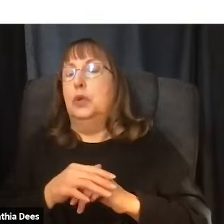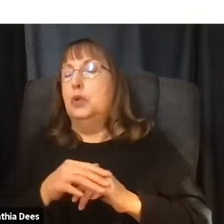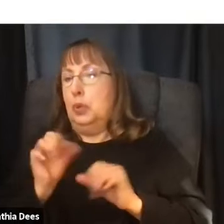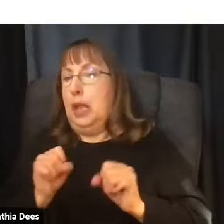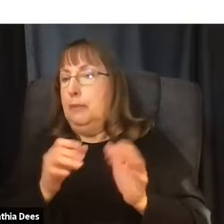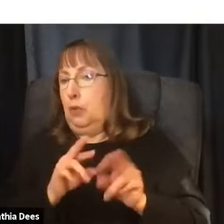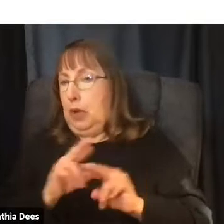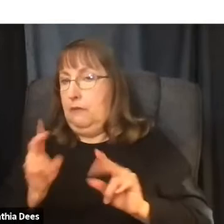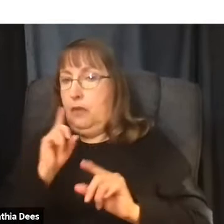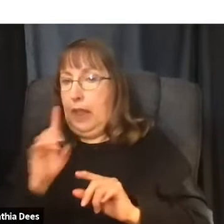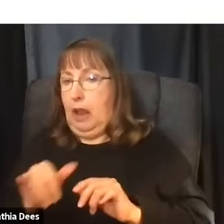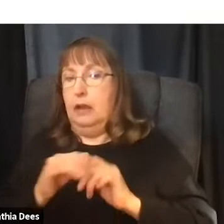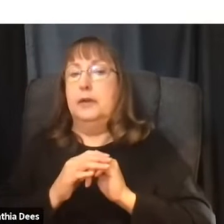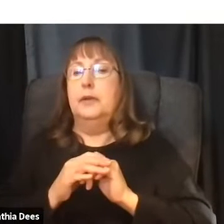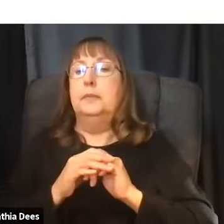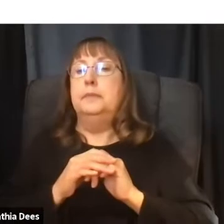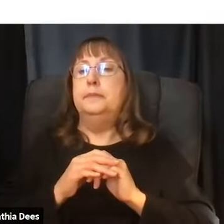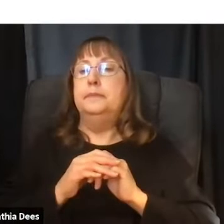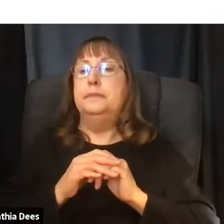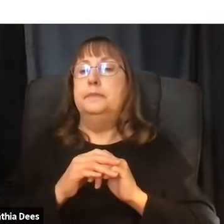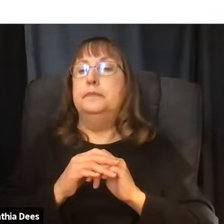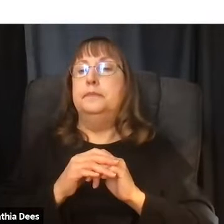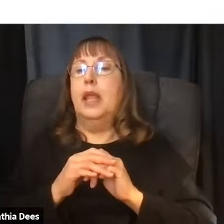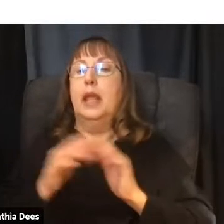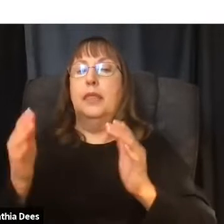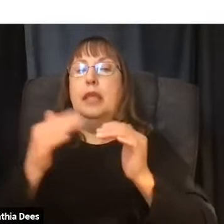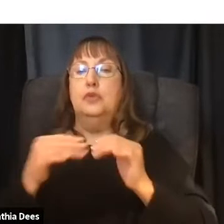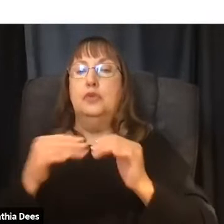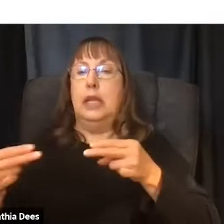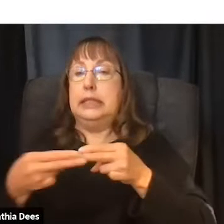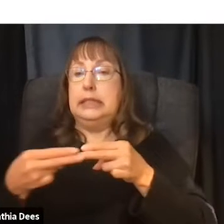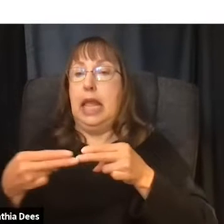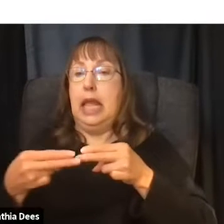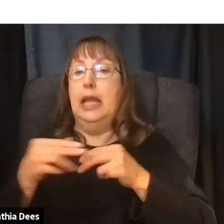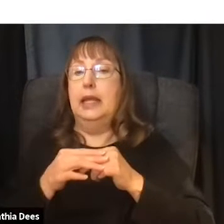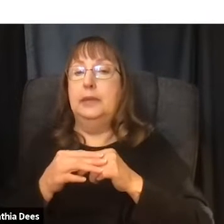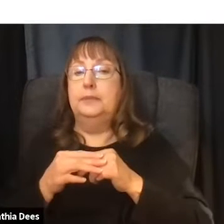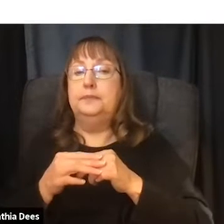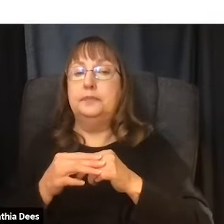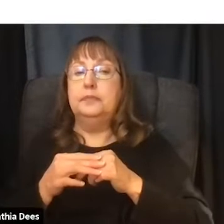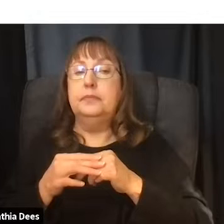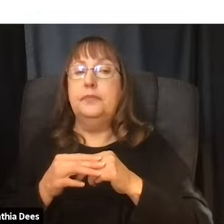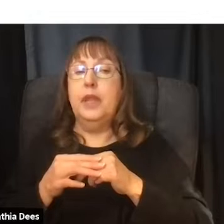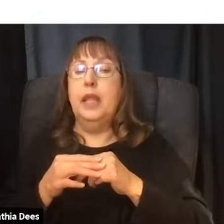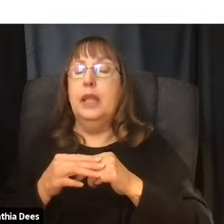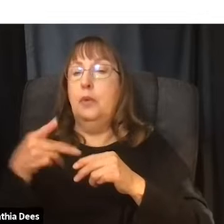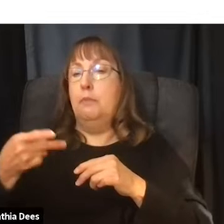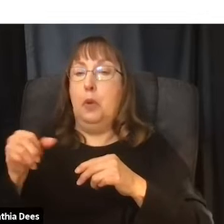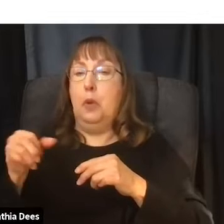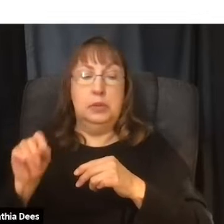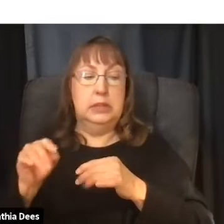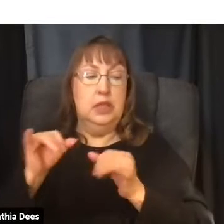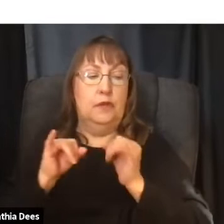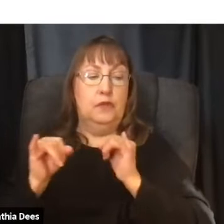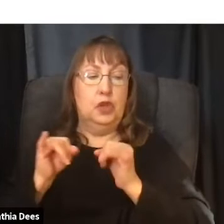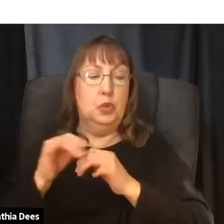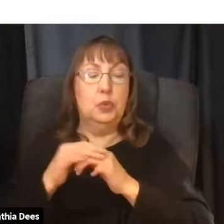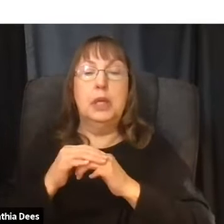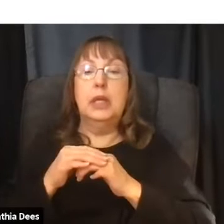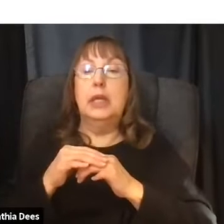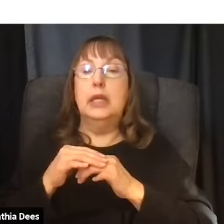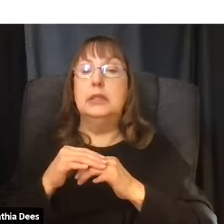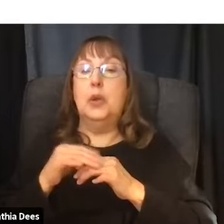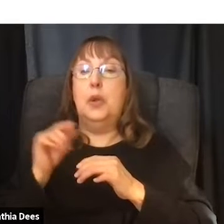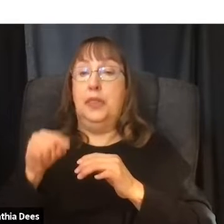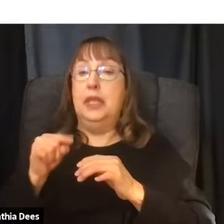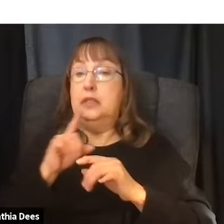for. And then to the next slide, Kirsten, we are talking about post-interview. And so this is really